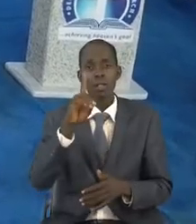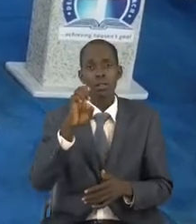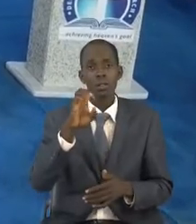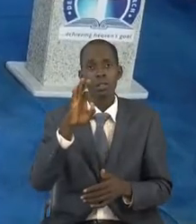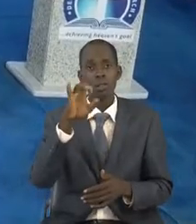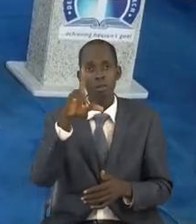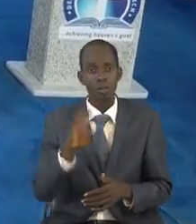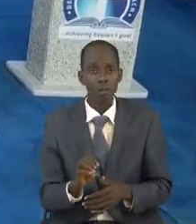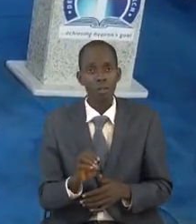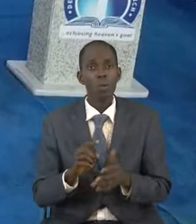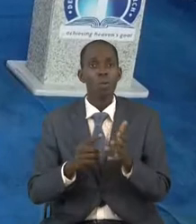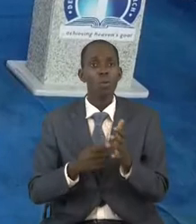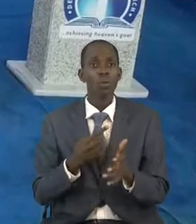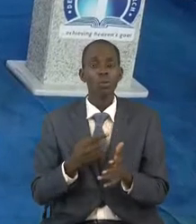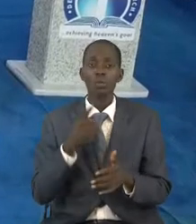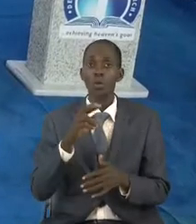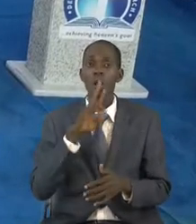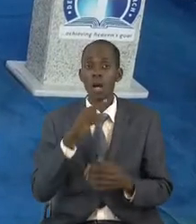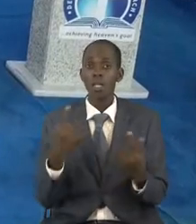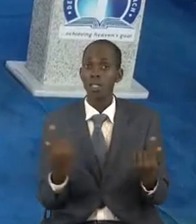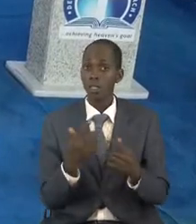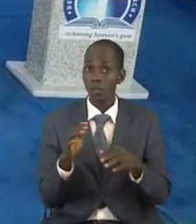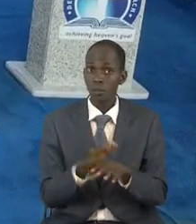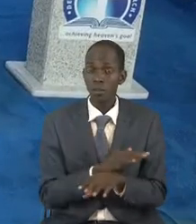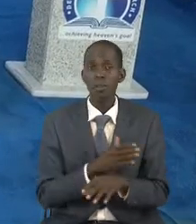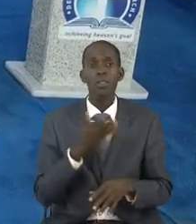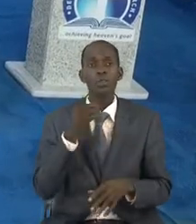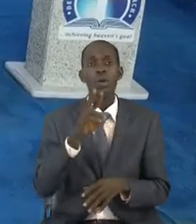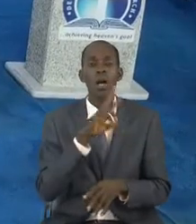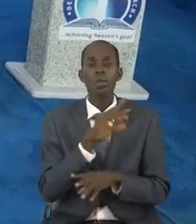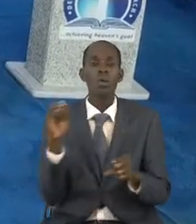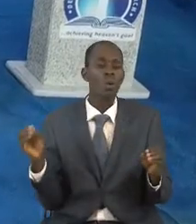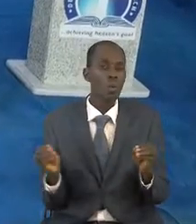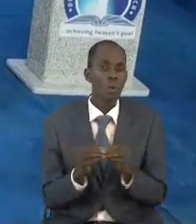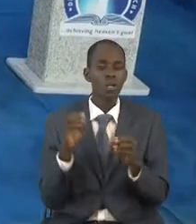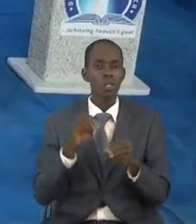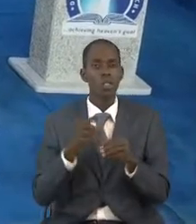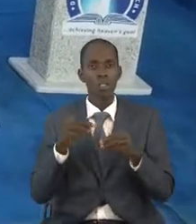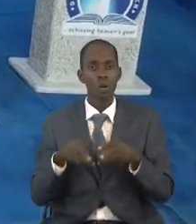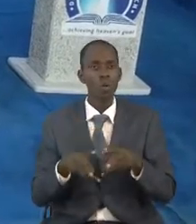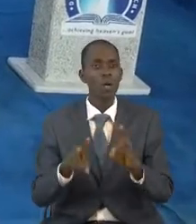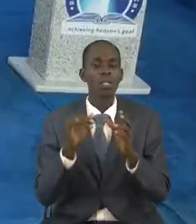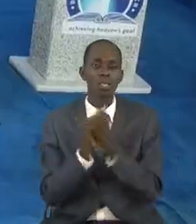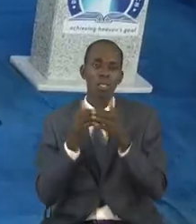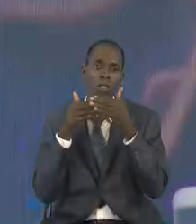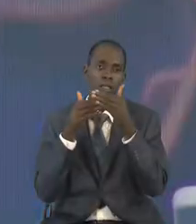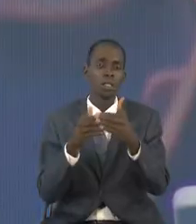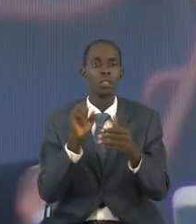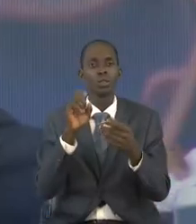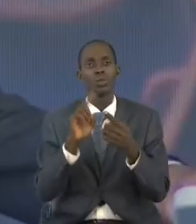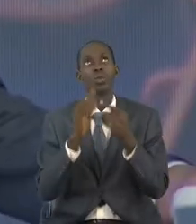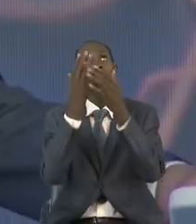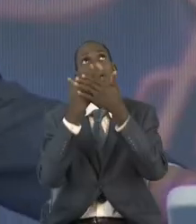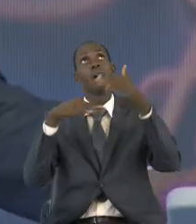you are sinful, you're no more in the narrow path that leads to heaven. The